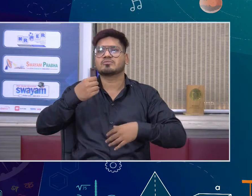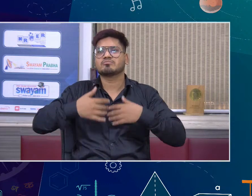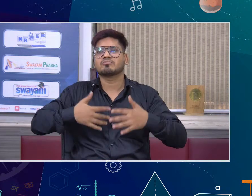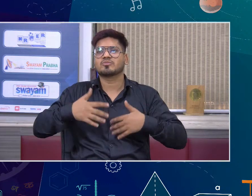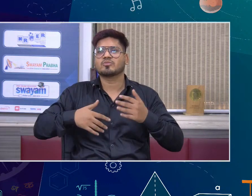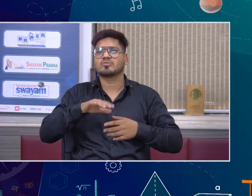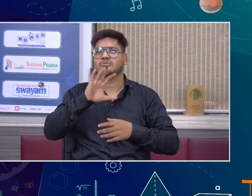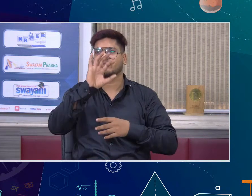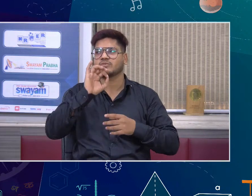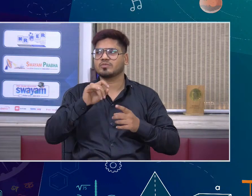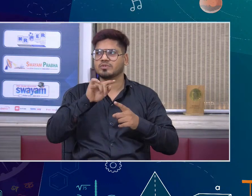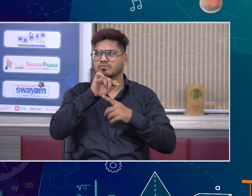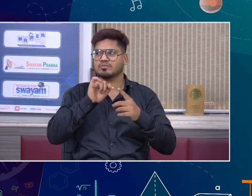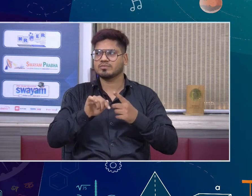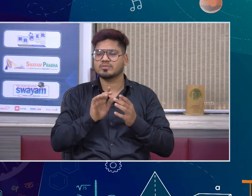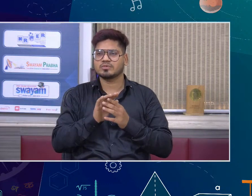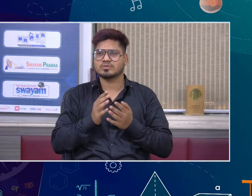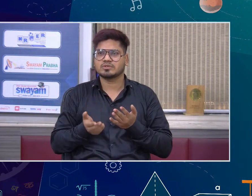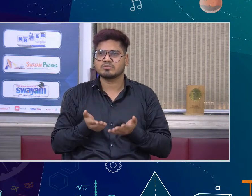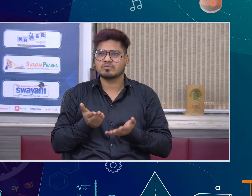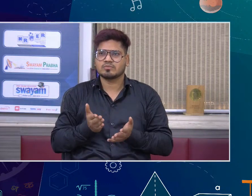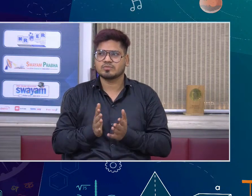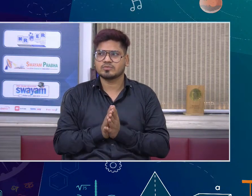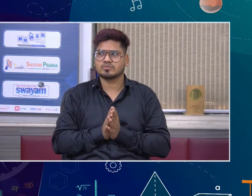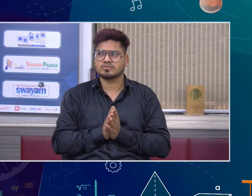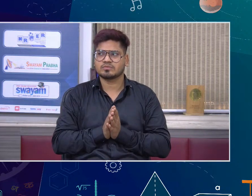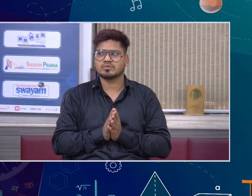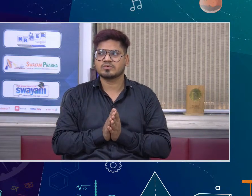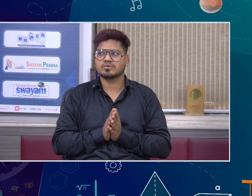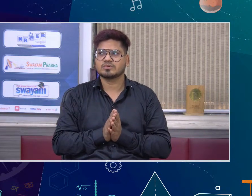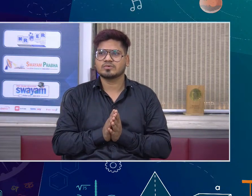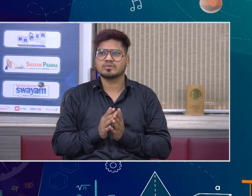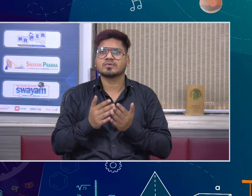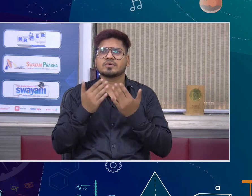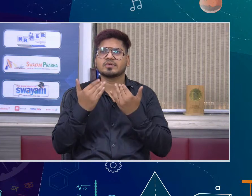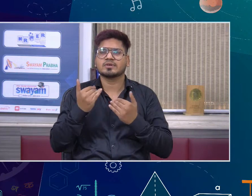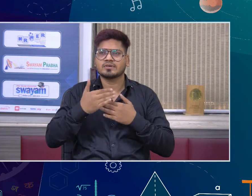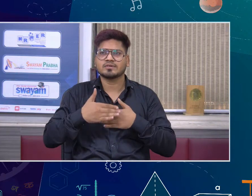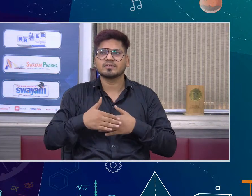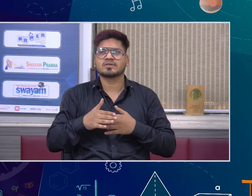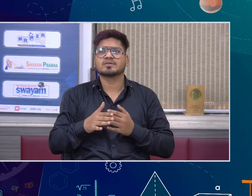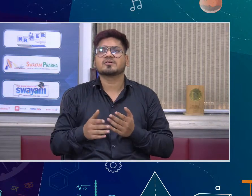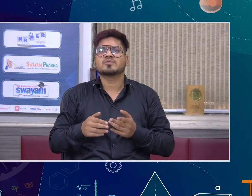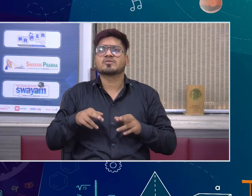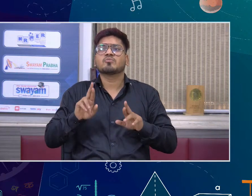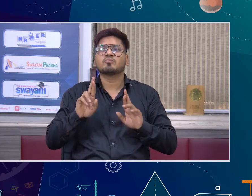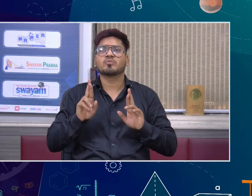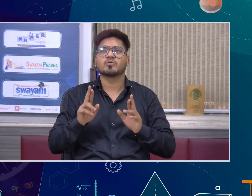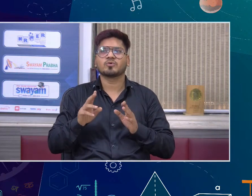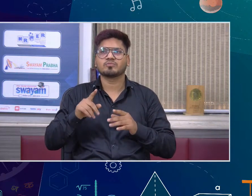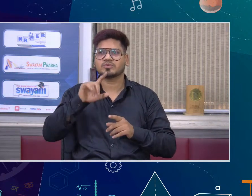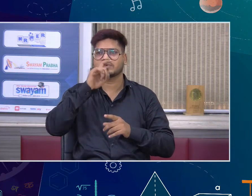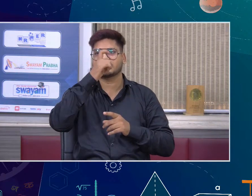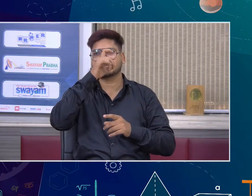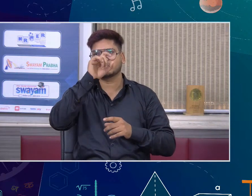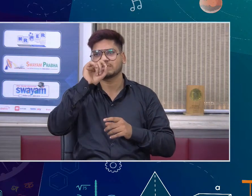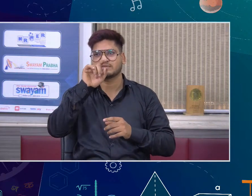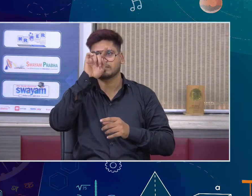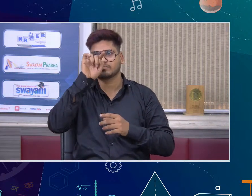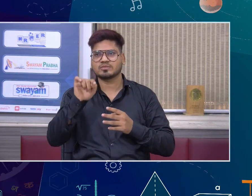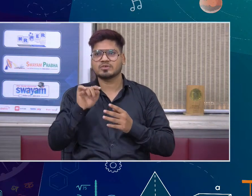50% salary of his salary of his contributed with that. That should be 70 pesos